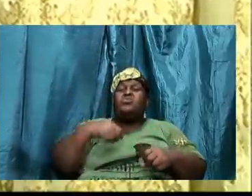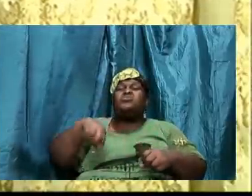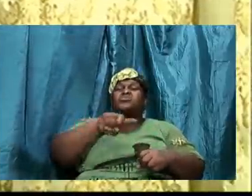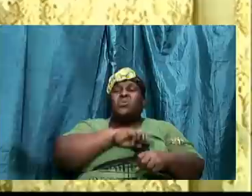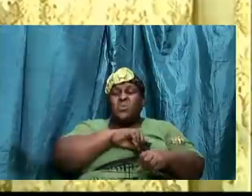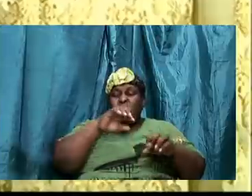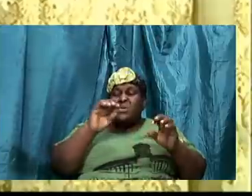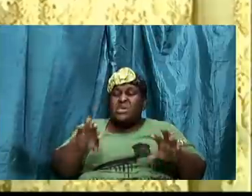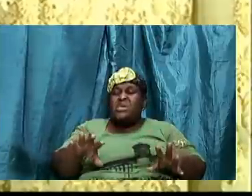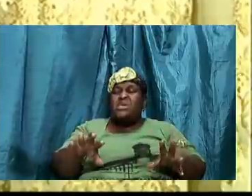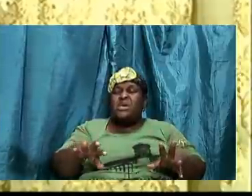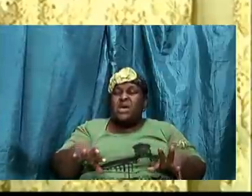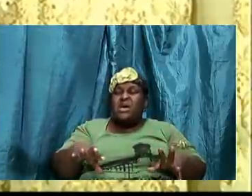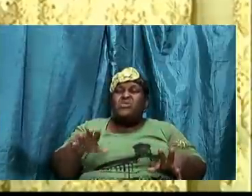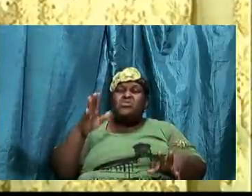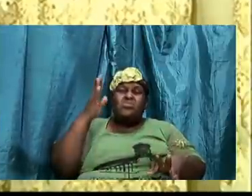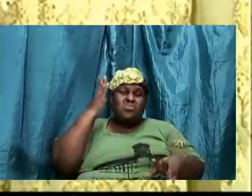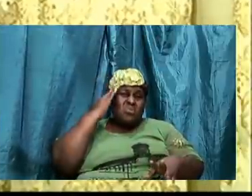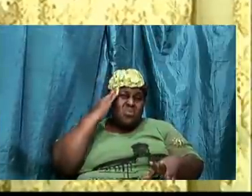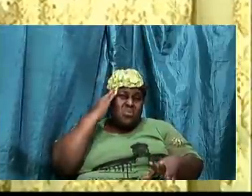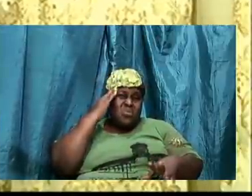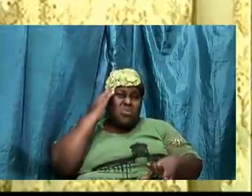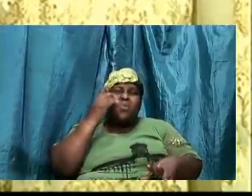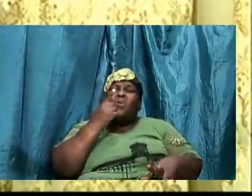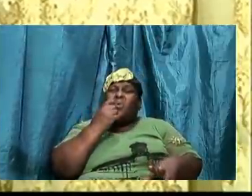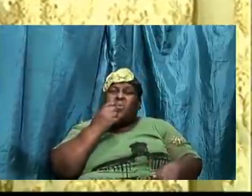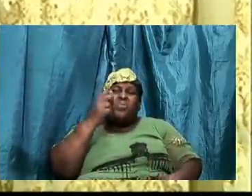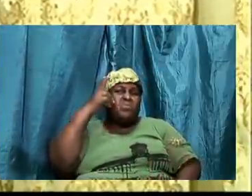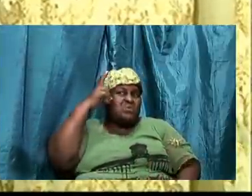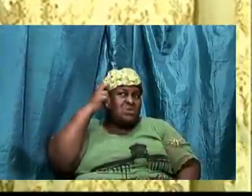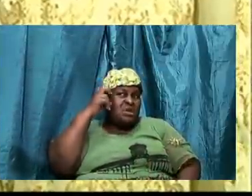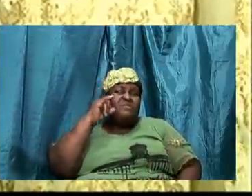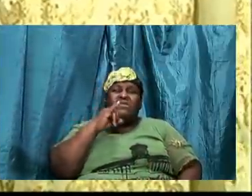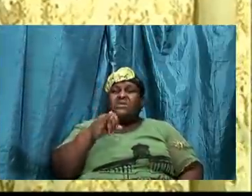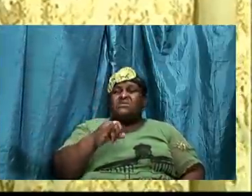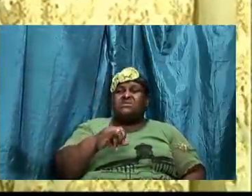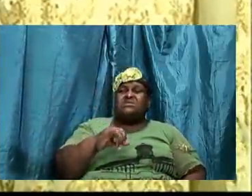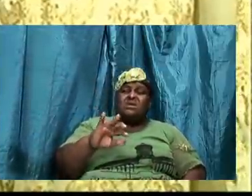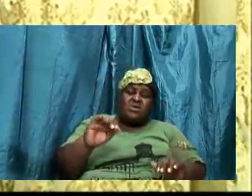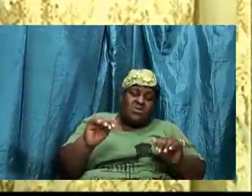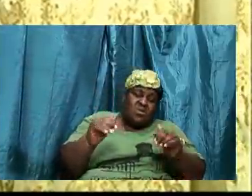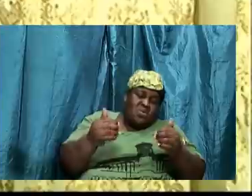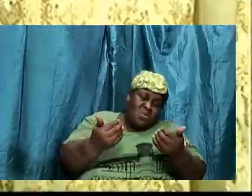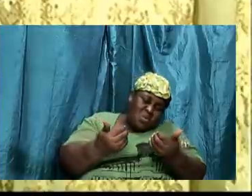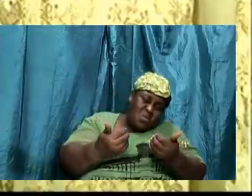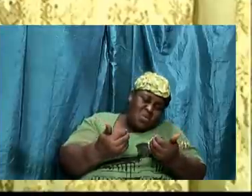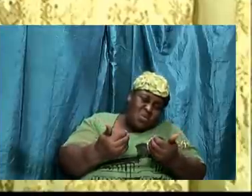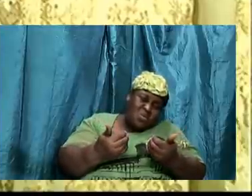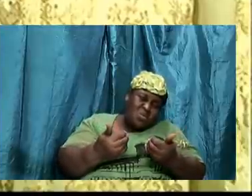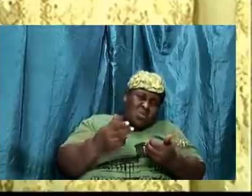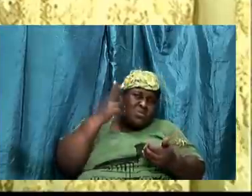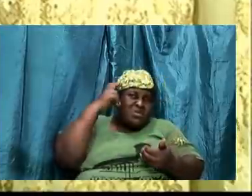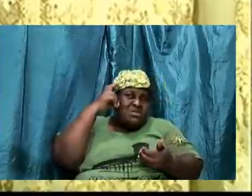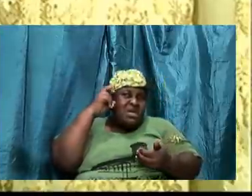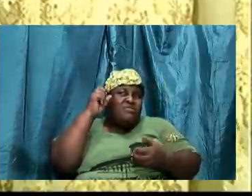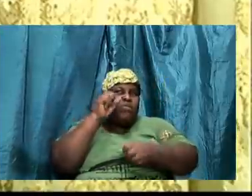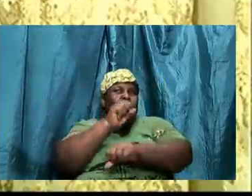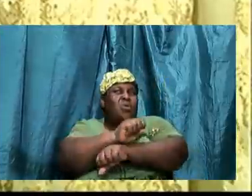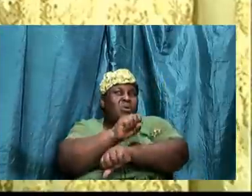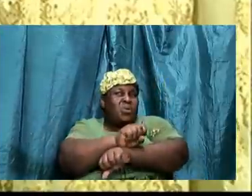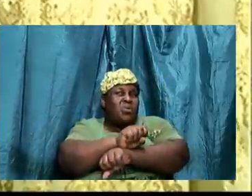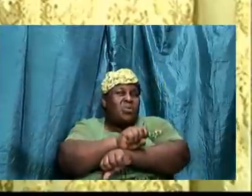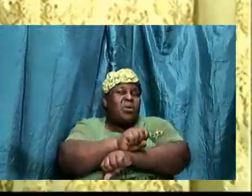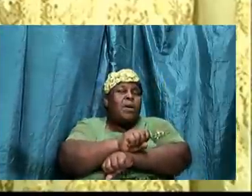good idea of who this enemy is and how he operates. Oftentimes